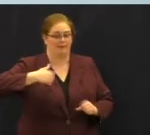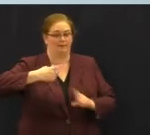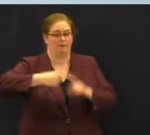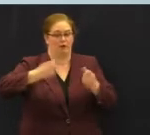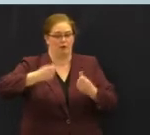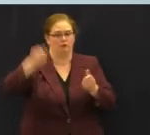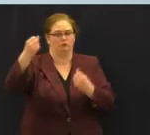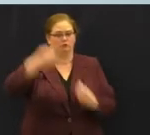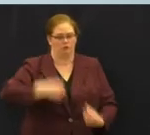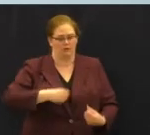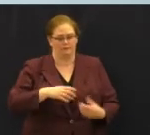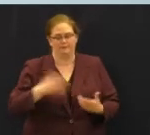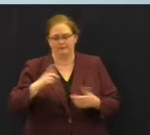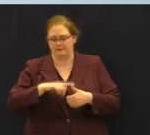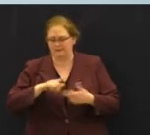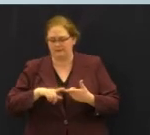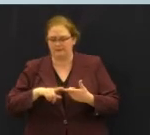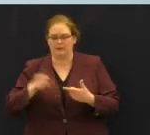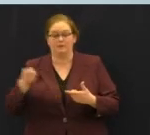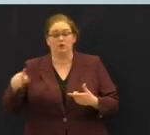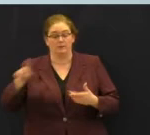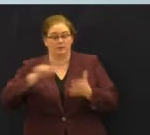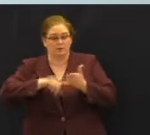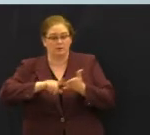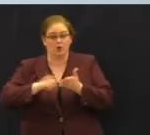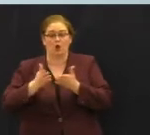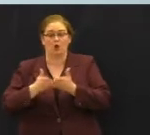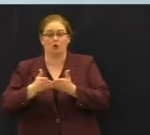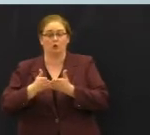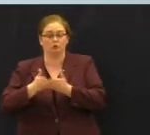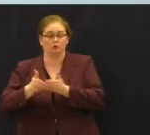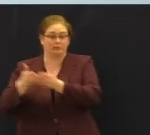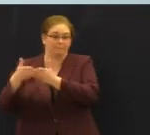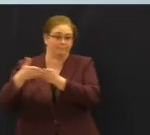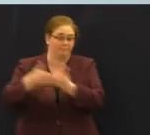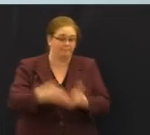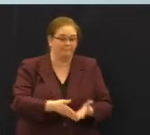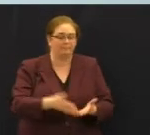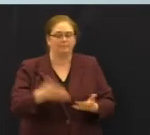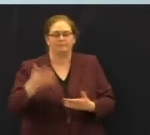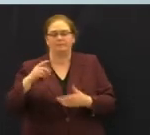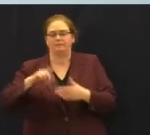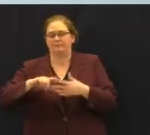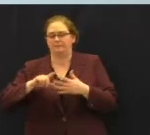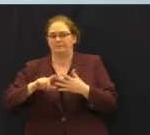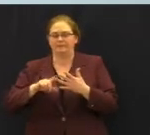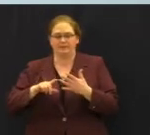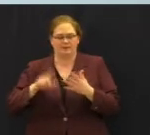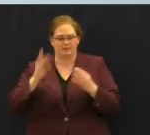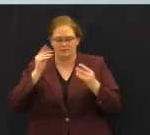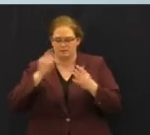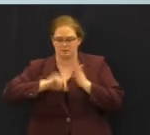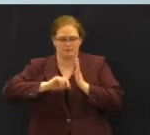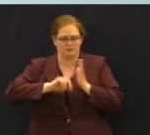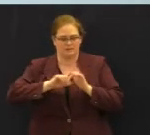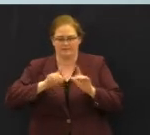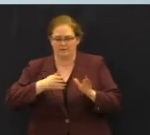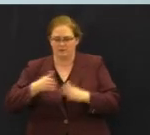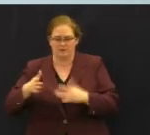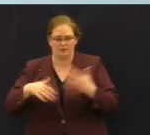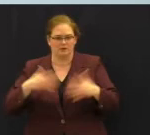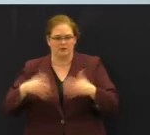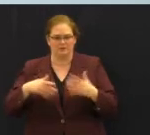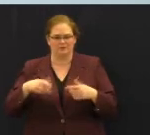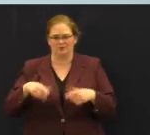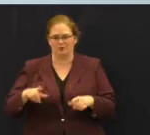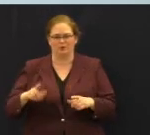home. They looked at, a couple of them even looked at cruise ships. And they were trying all these different avenues over the course